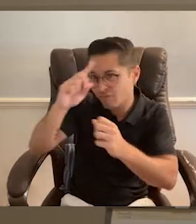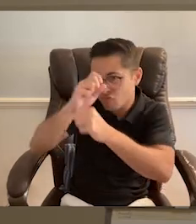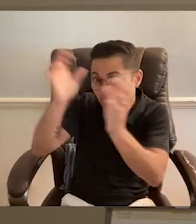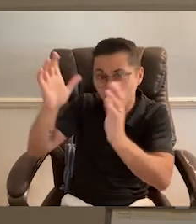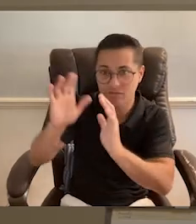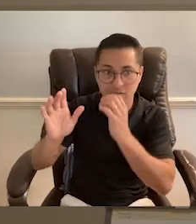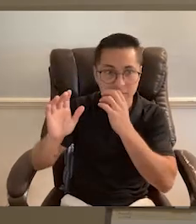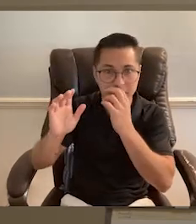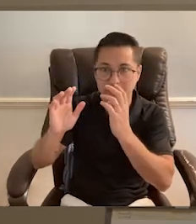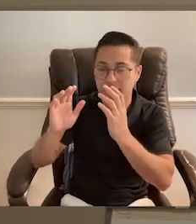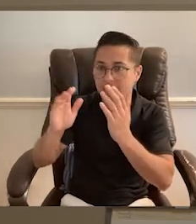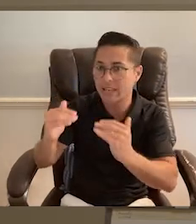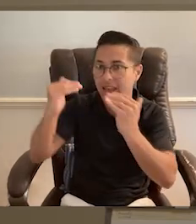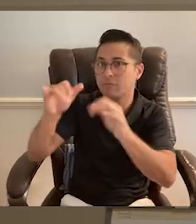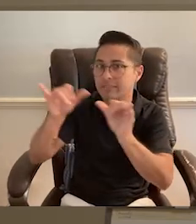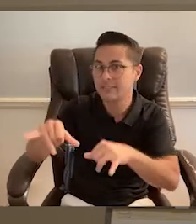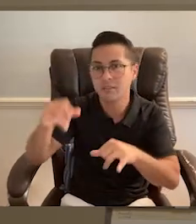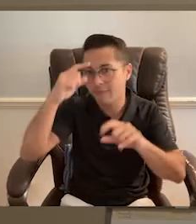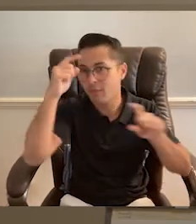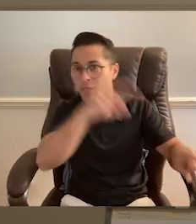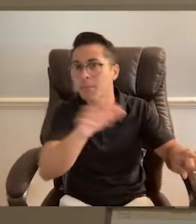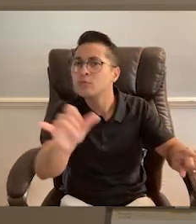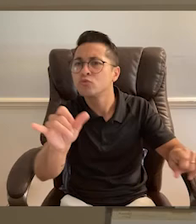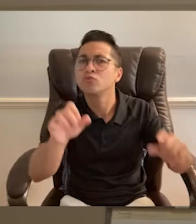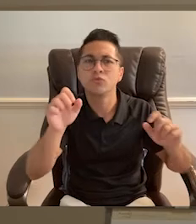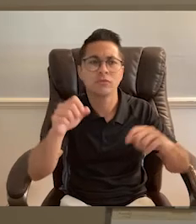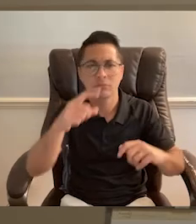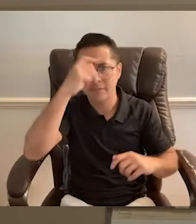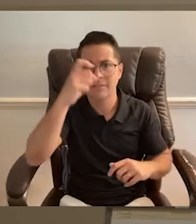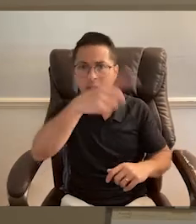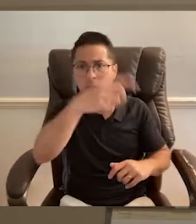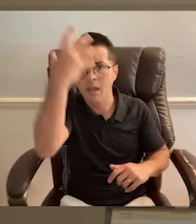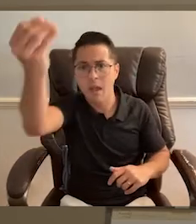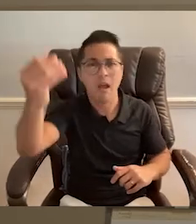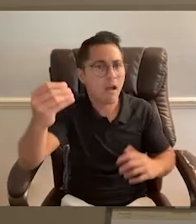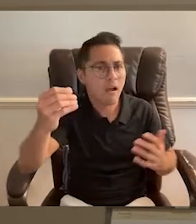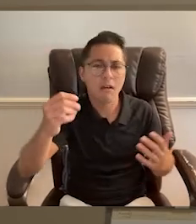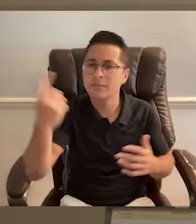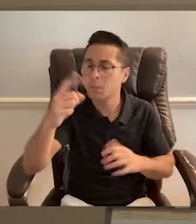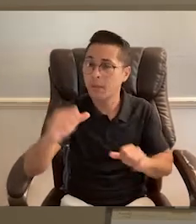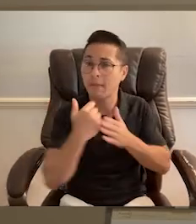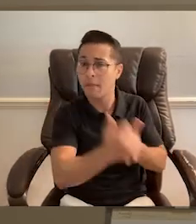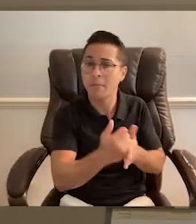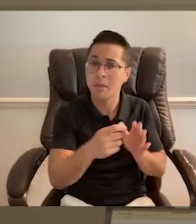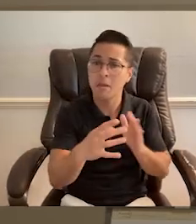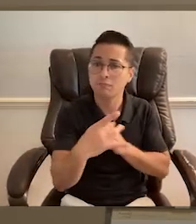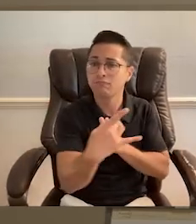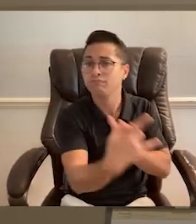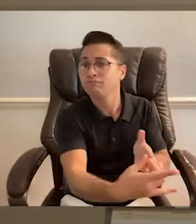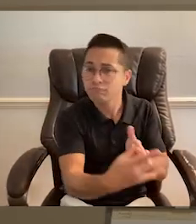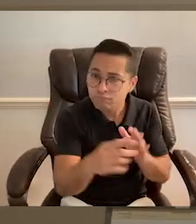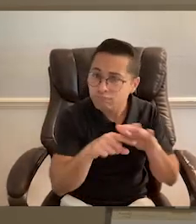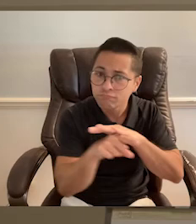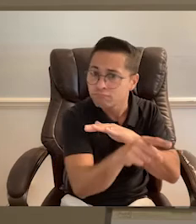nice resource that we have, it's called a Cairn System. And so it's a 6-degree platform. It can simulate